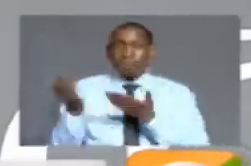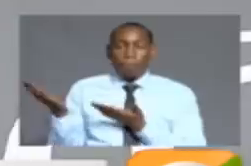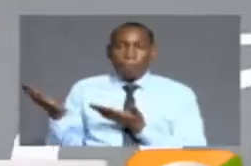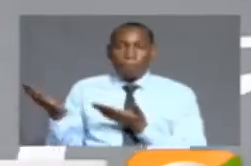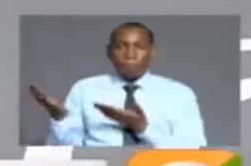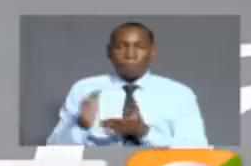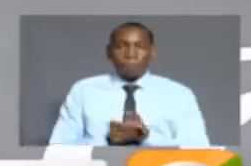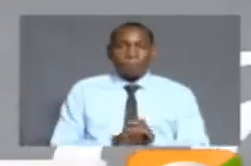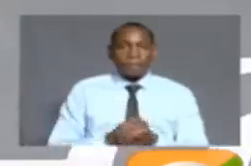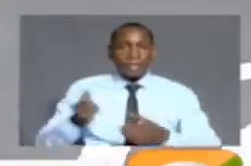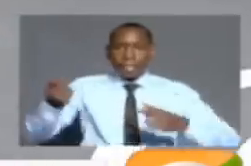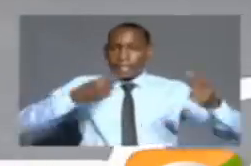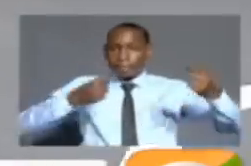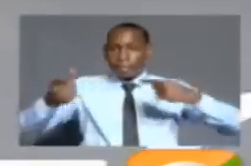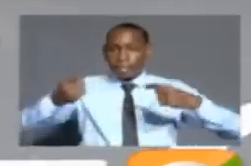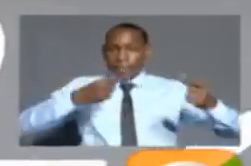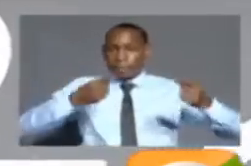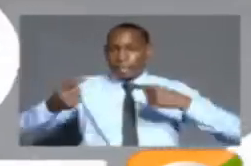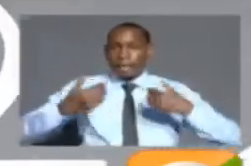You're saying there's some SMS?